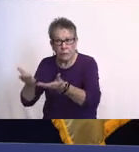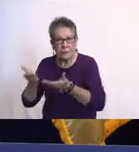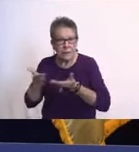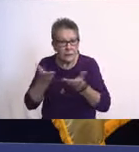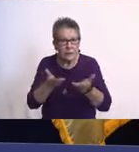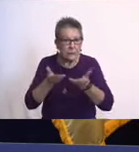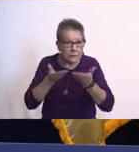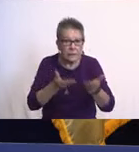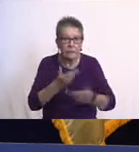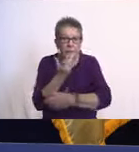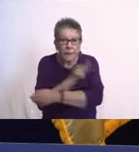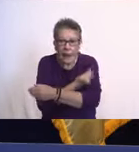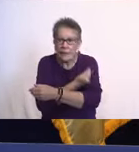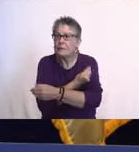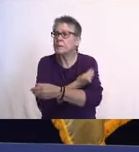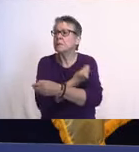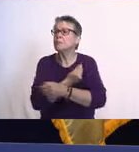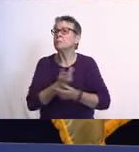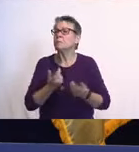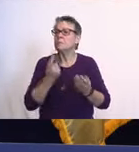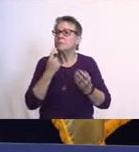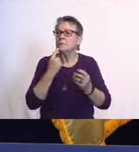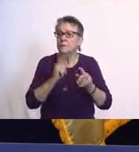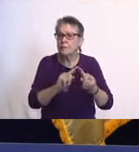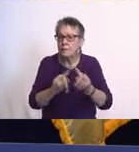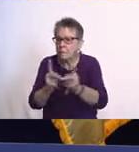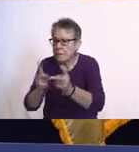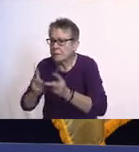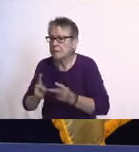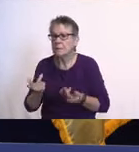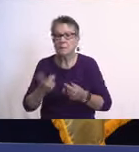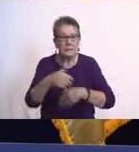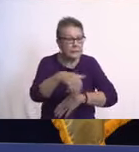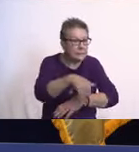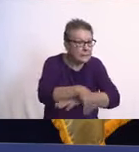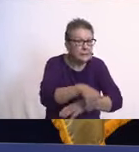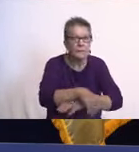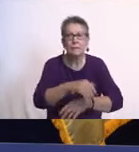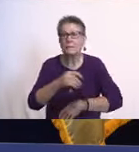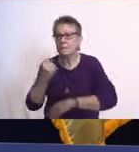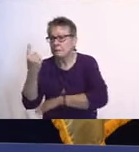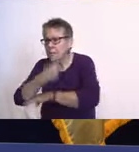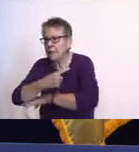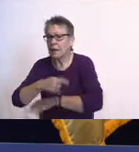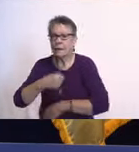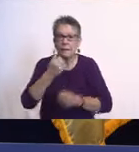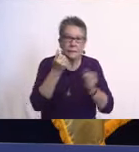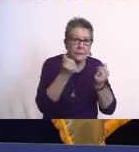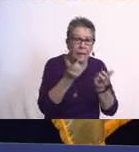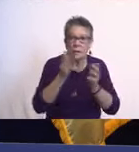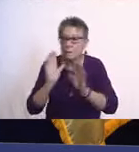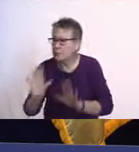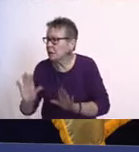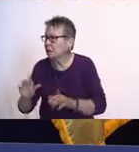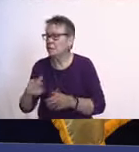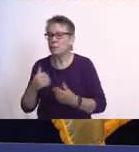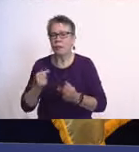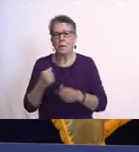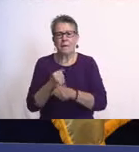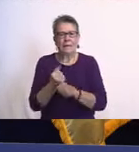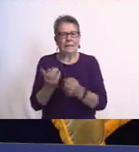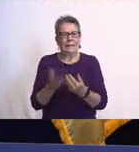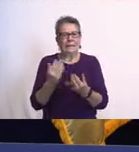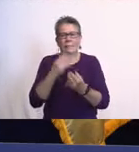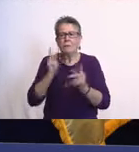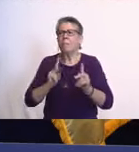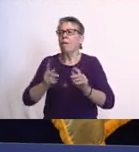make it as convenient as possible for people to get boosted. We have had successful pop-up clinics in places like the